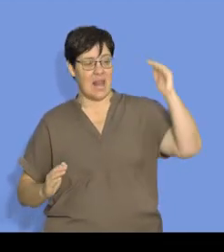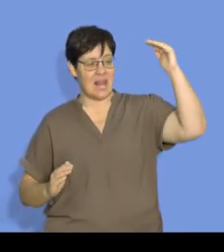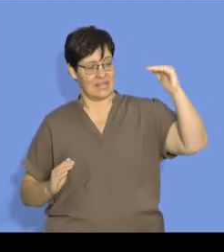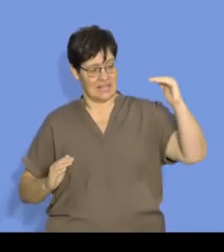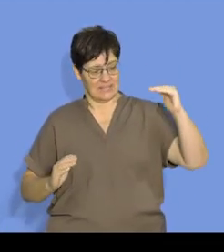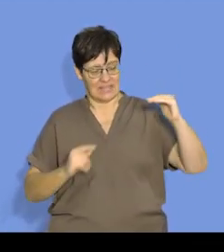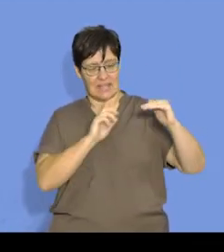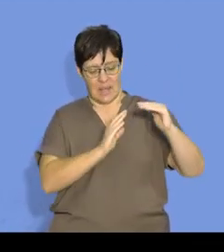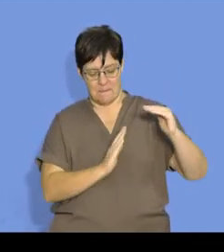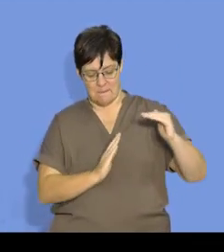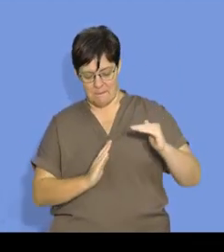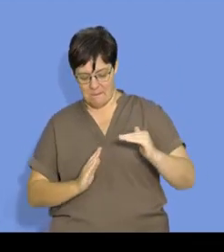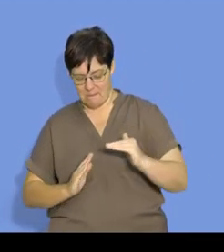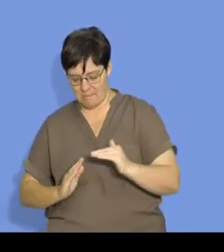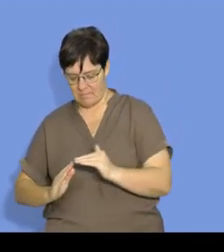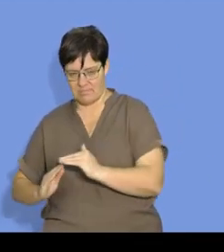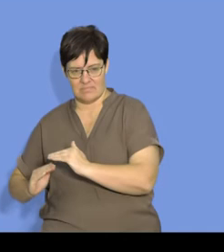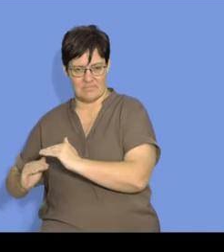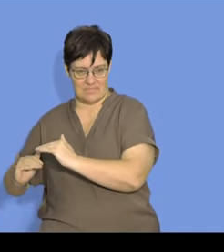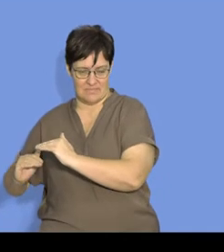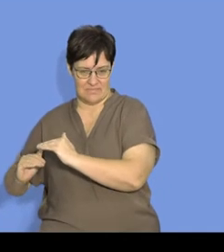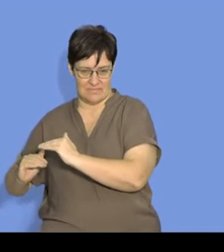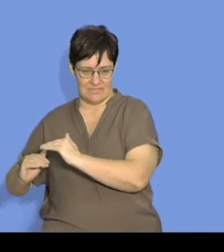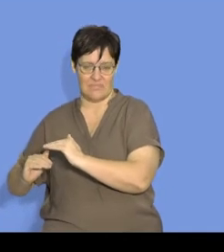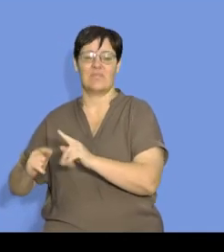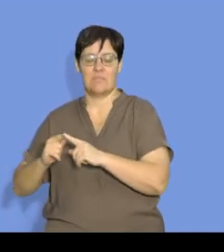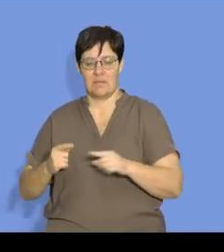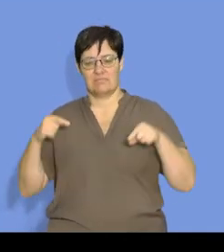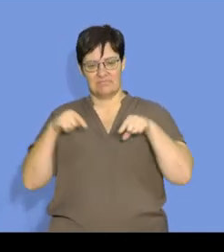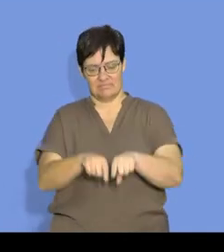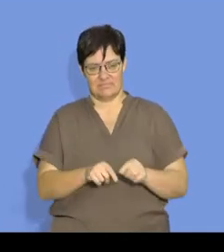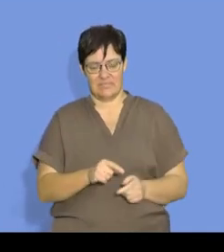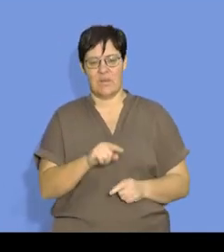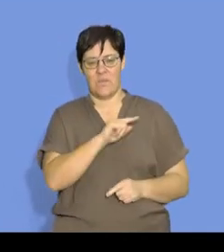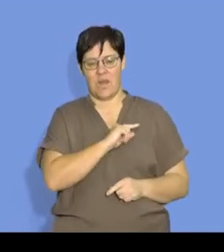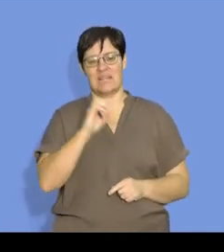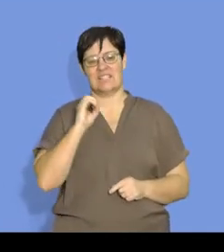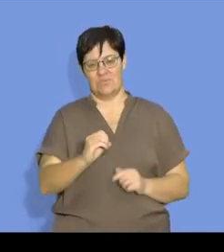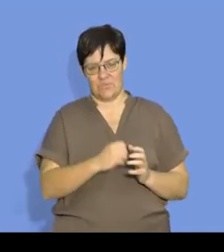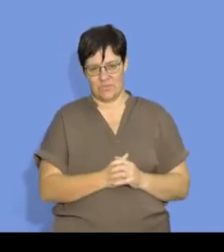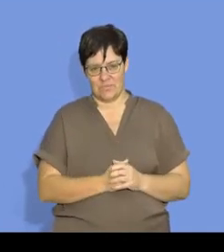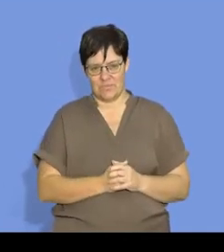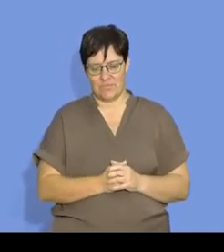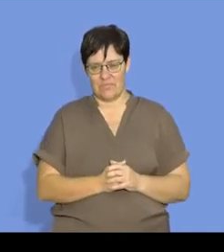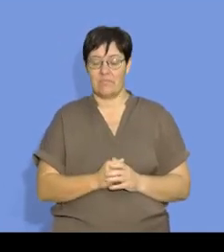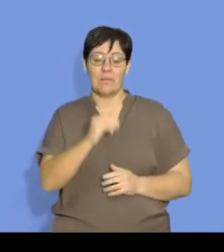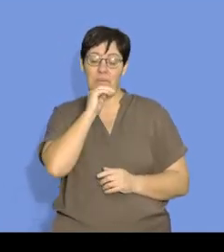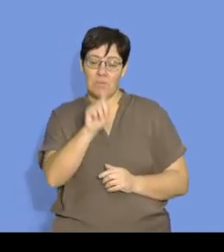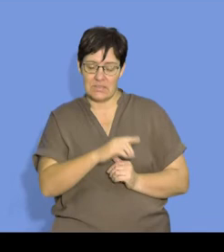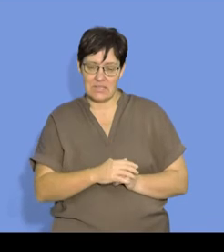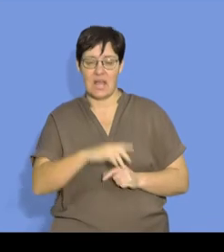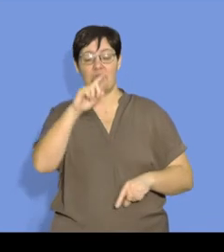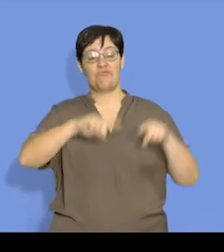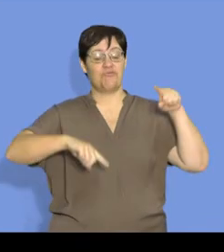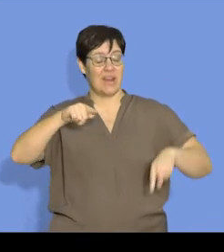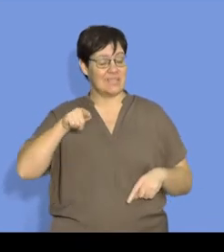that segment there the mass welding be staying the same meaning that the rate